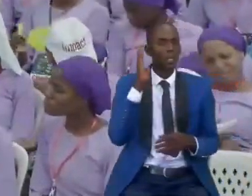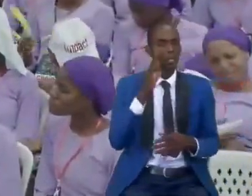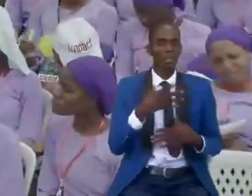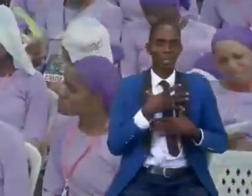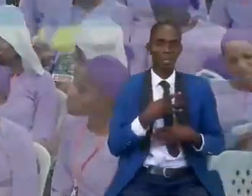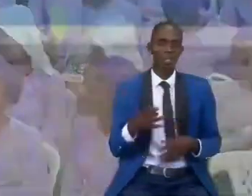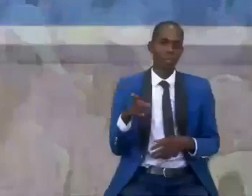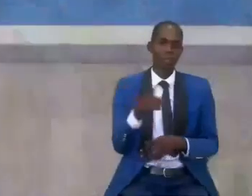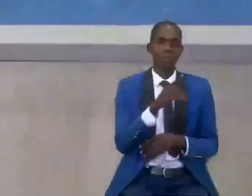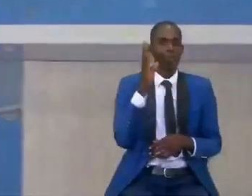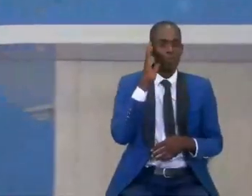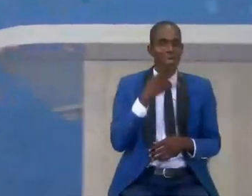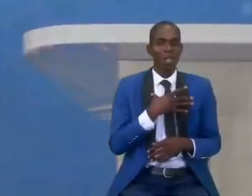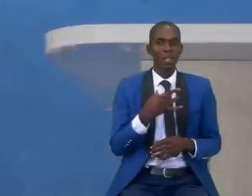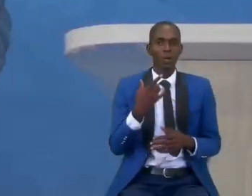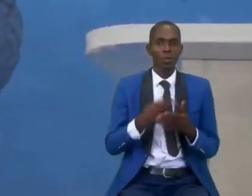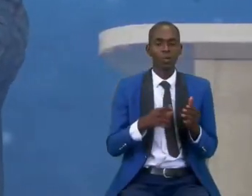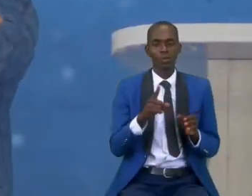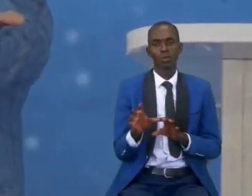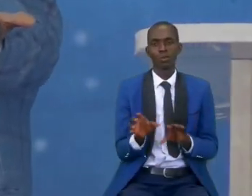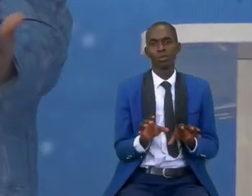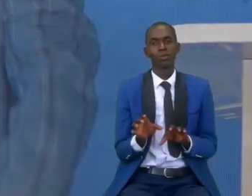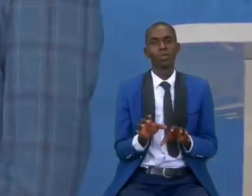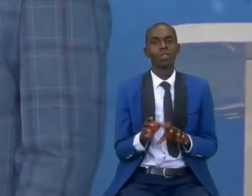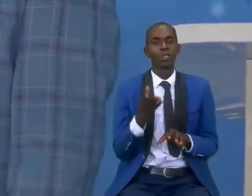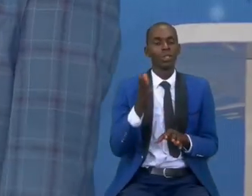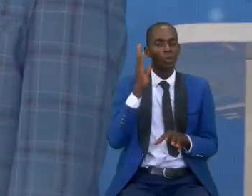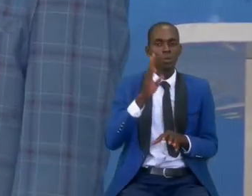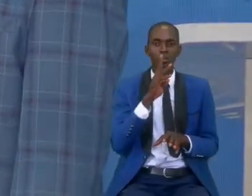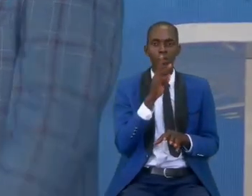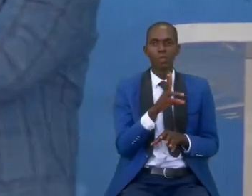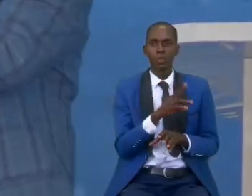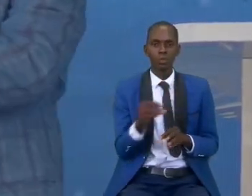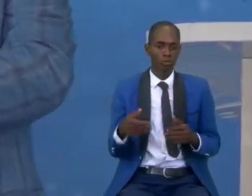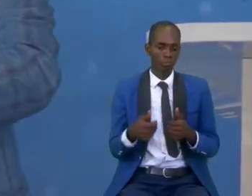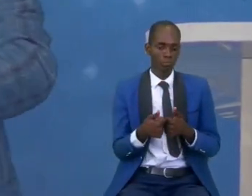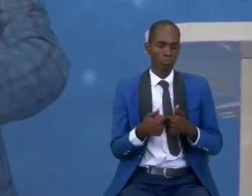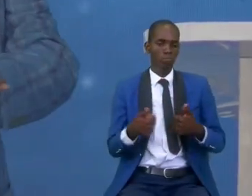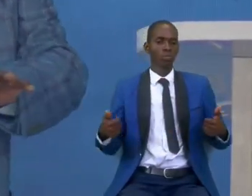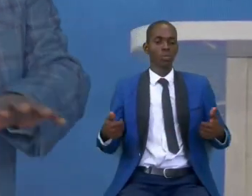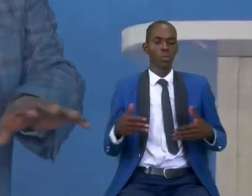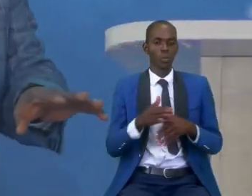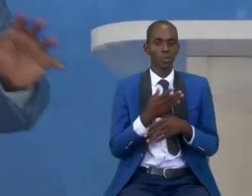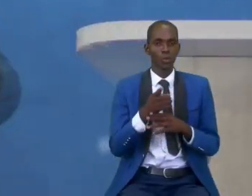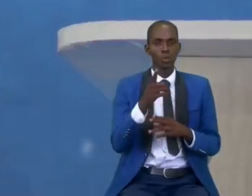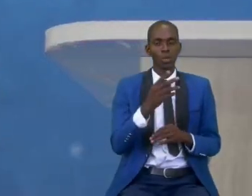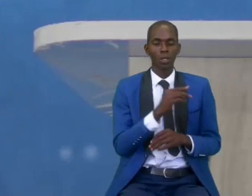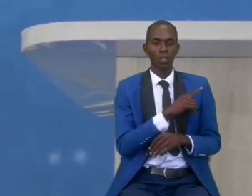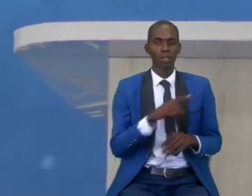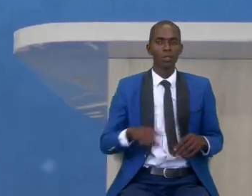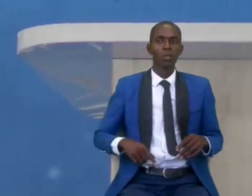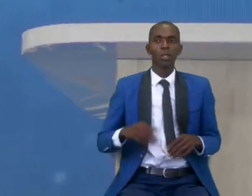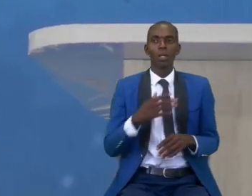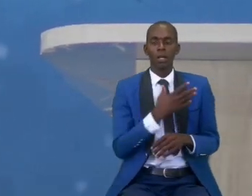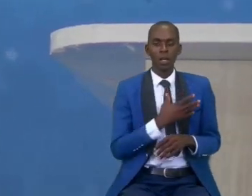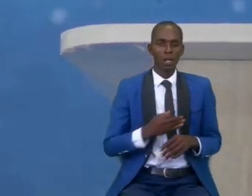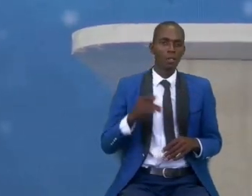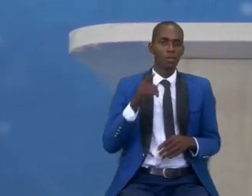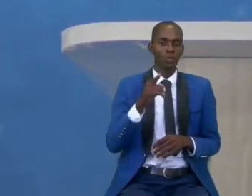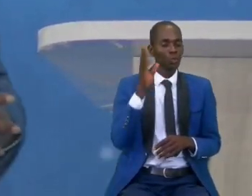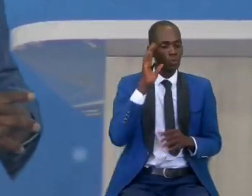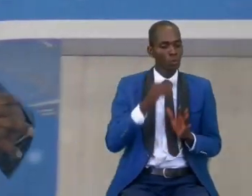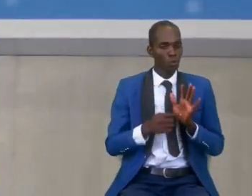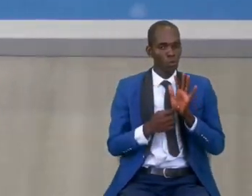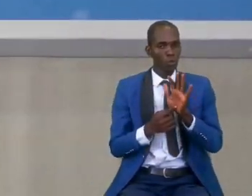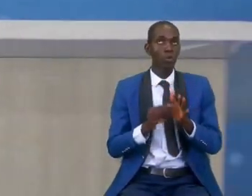or frown between you and the Lord. And then you show his nature and you show his likeness. And the next L